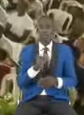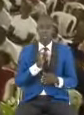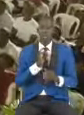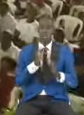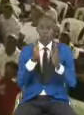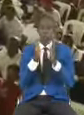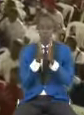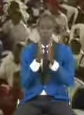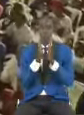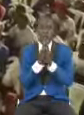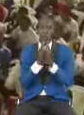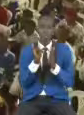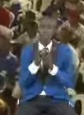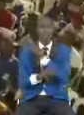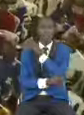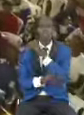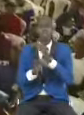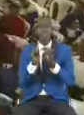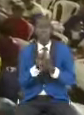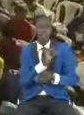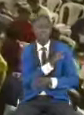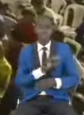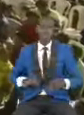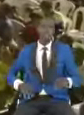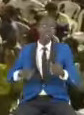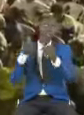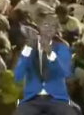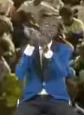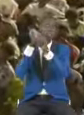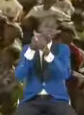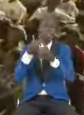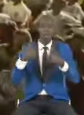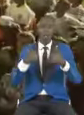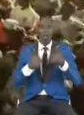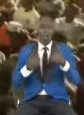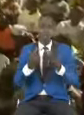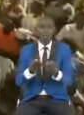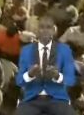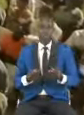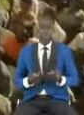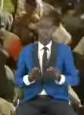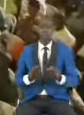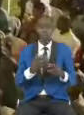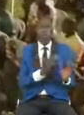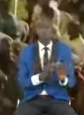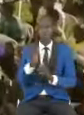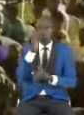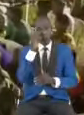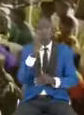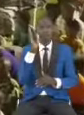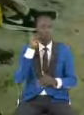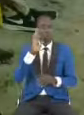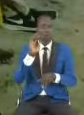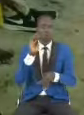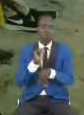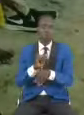Passover that Christ himself has made for you will become effective in your